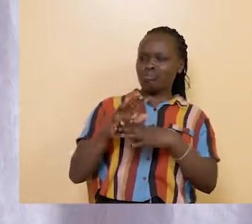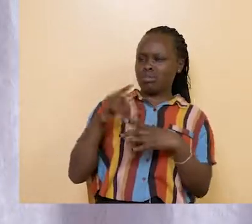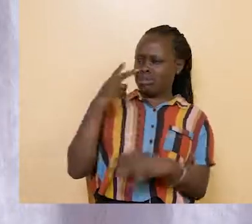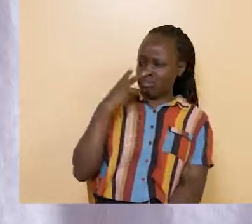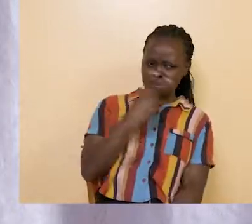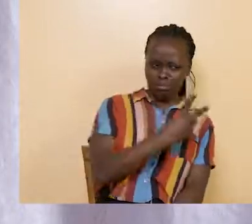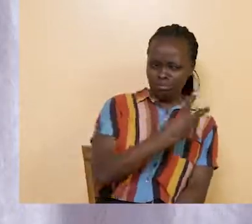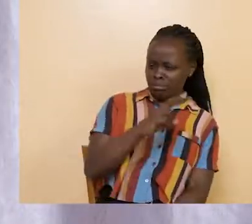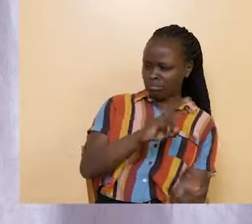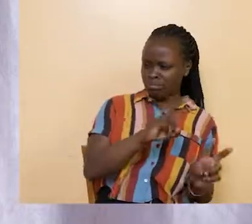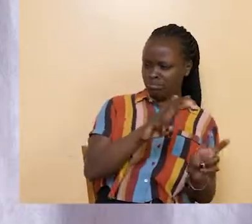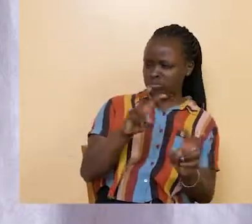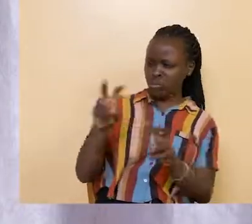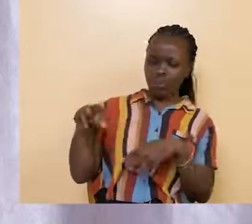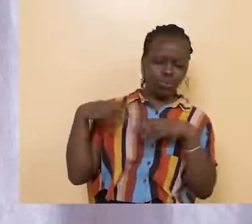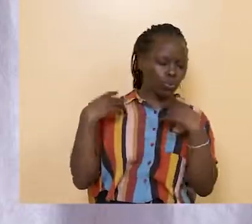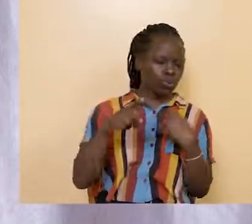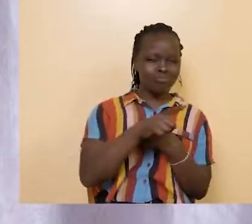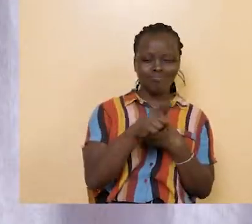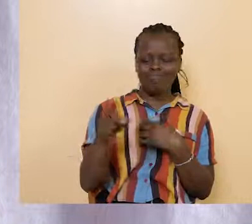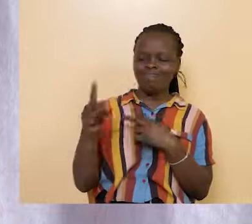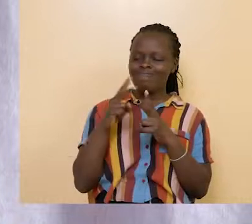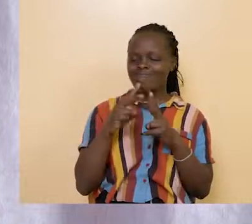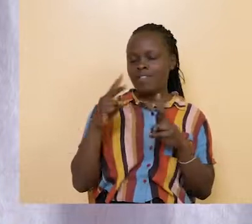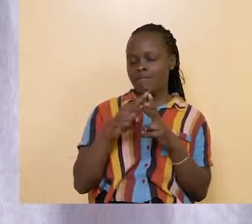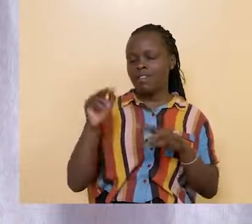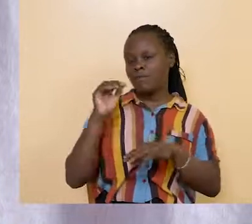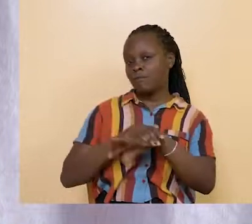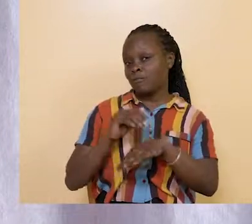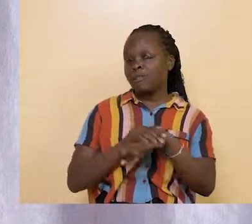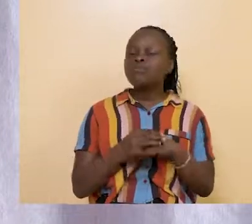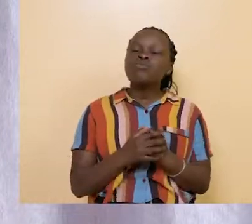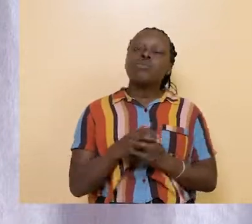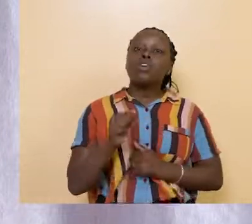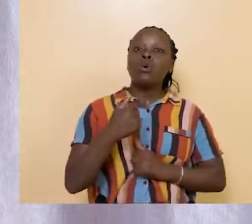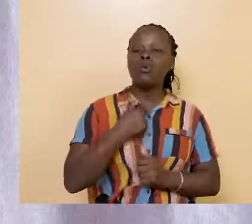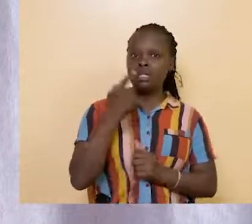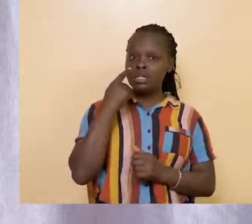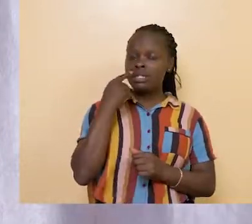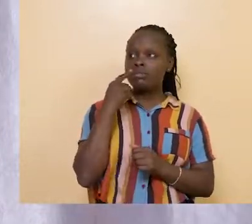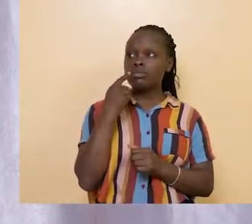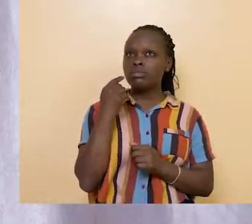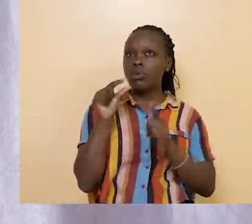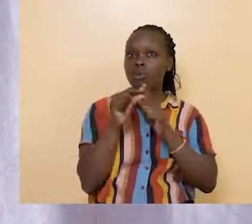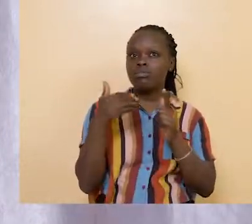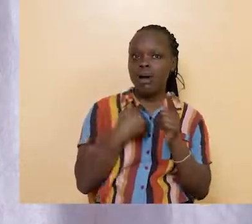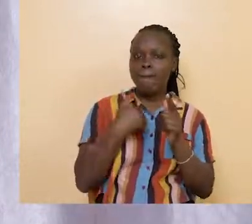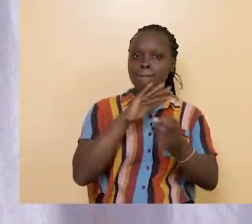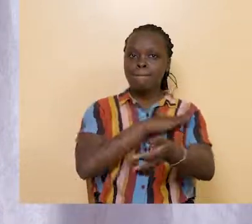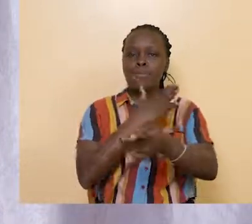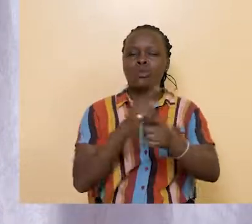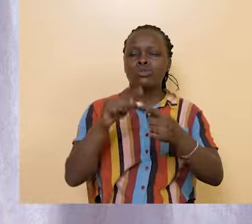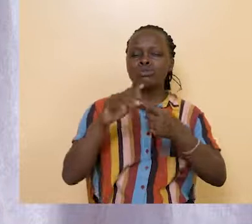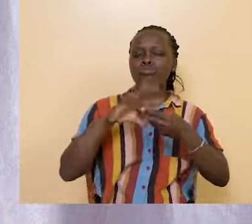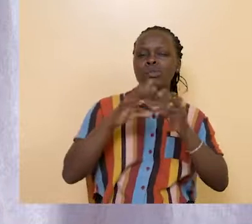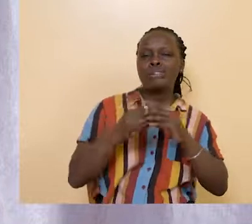that he looked back and saw that it was all very good. And so we see here that words have power to create. They